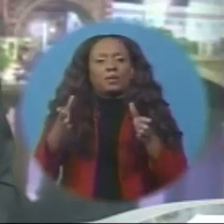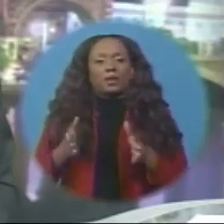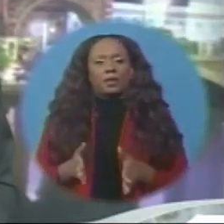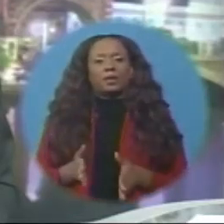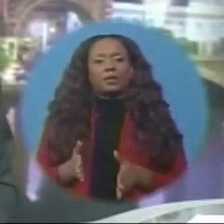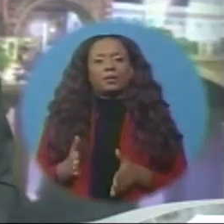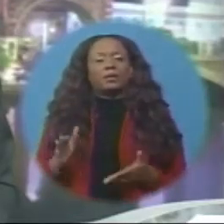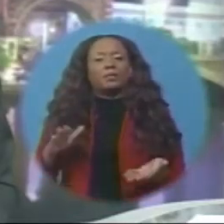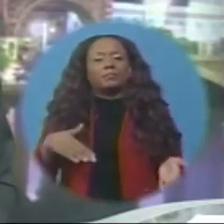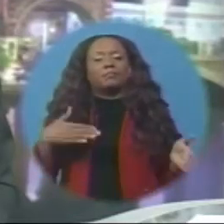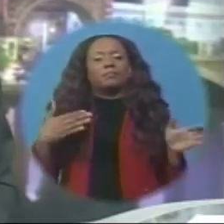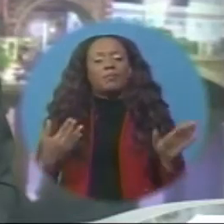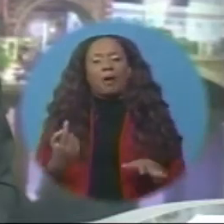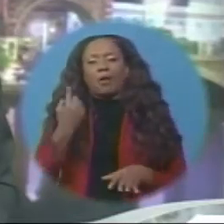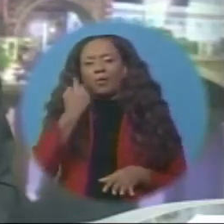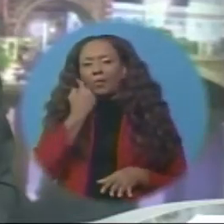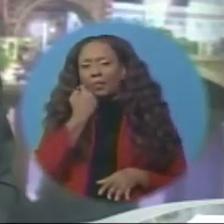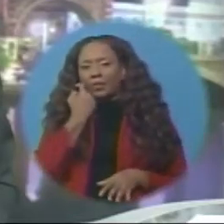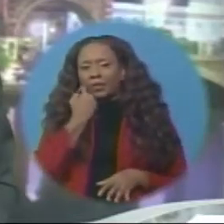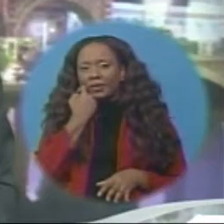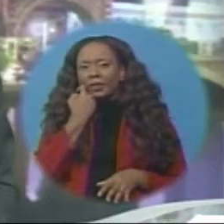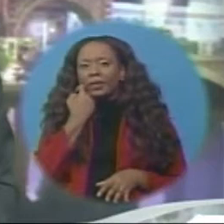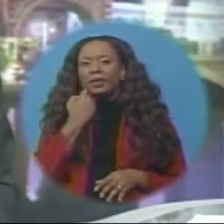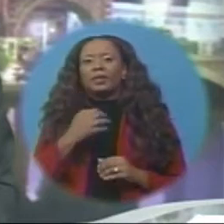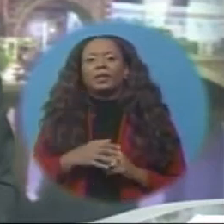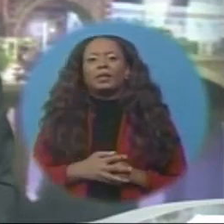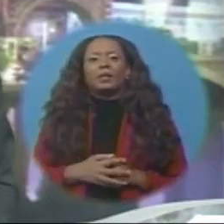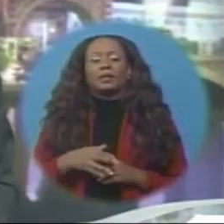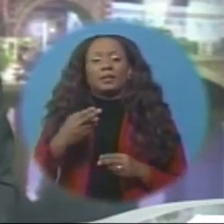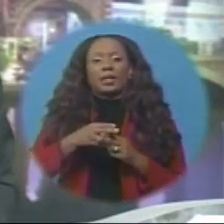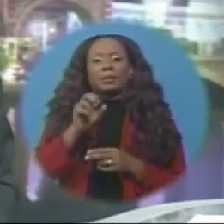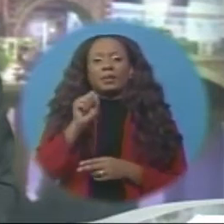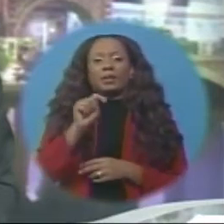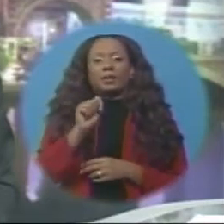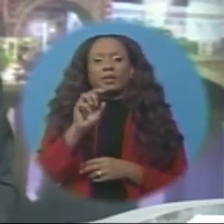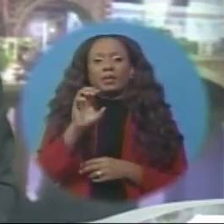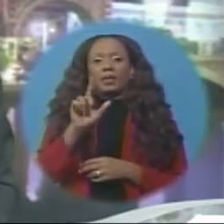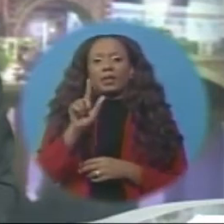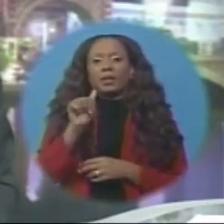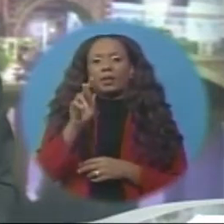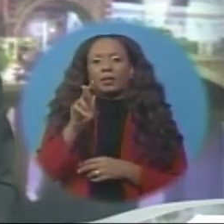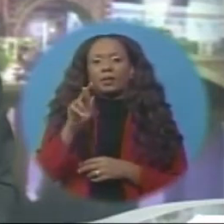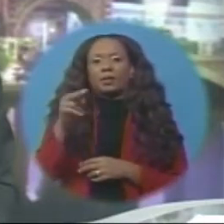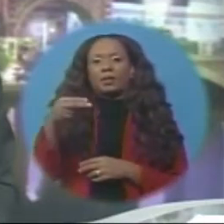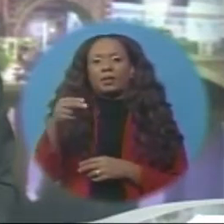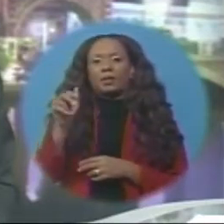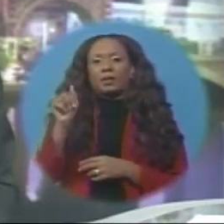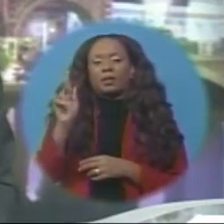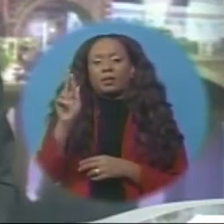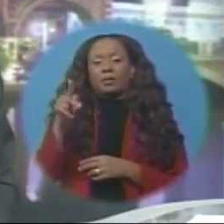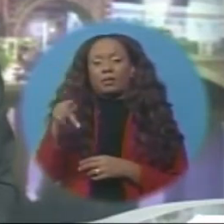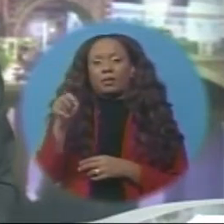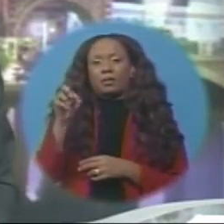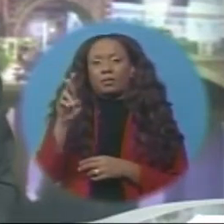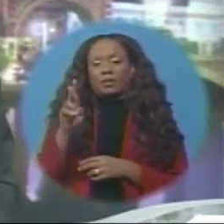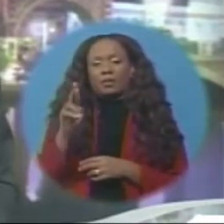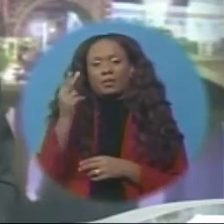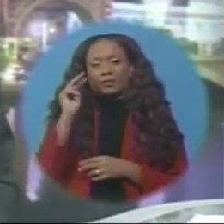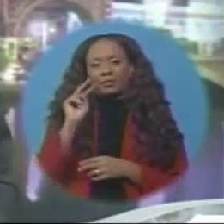will make the journey to the graveyard one last time when Sinclair Harper is laid to rest. CBC's Shane Jones